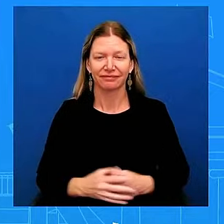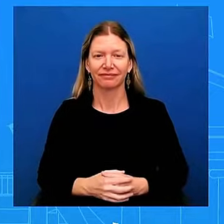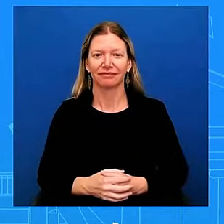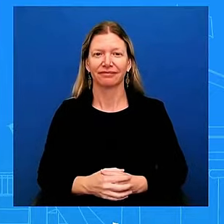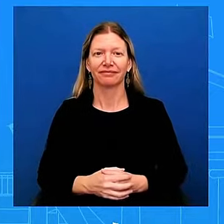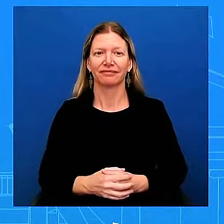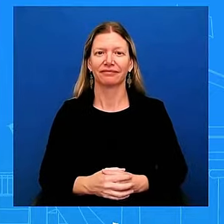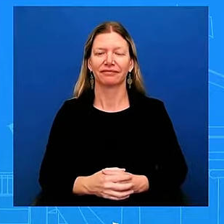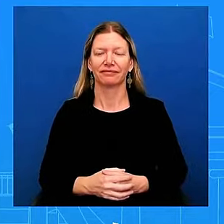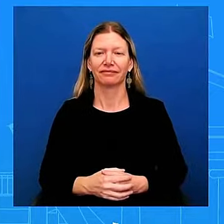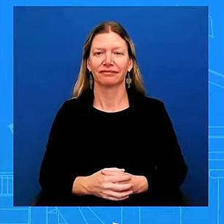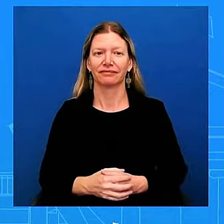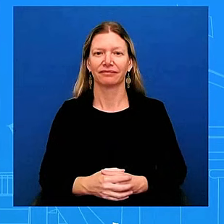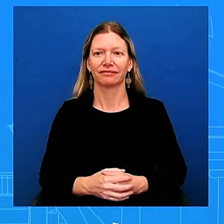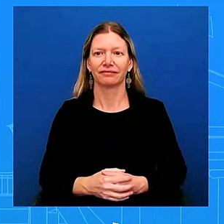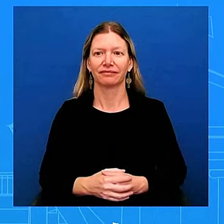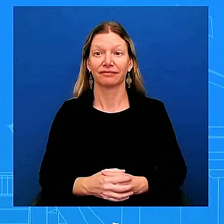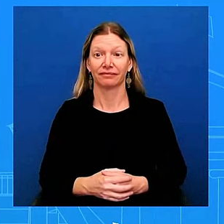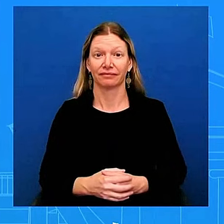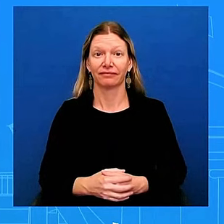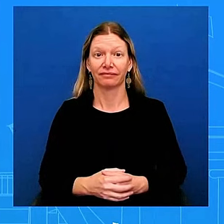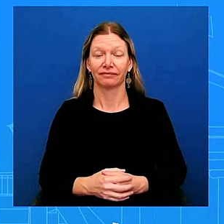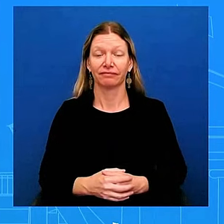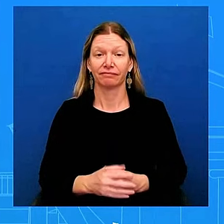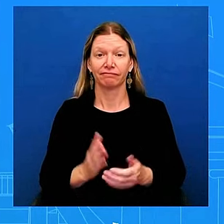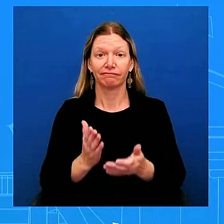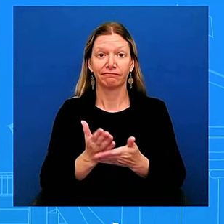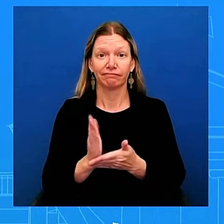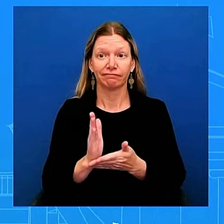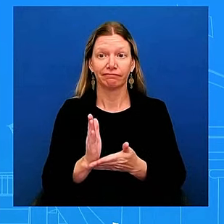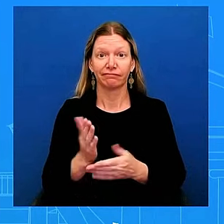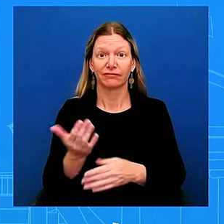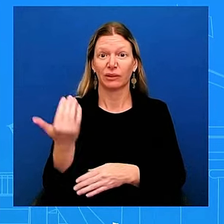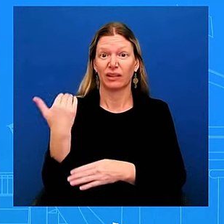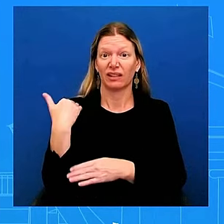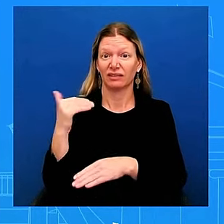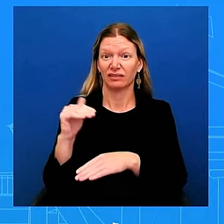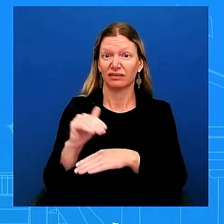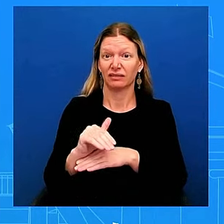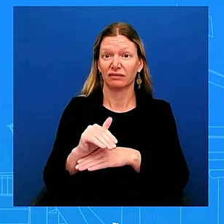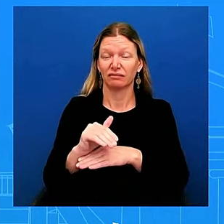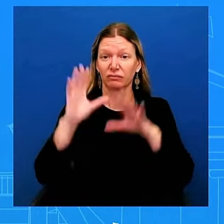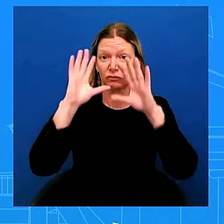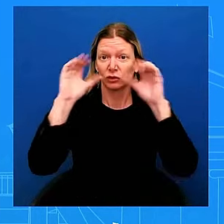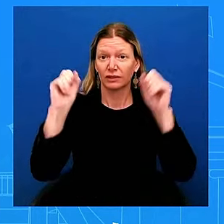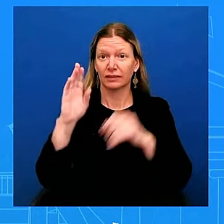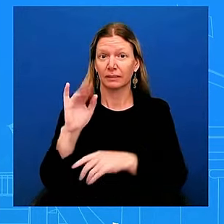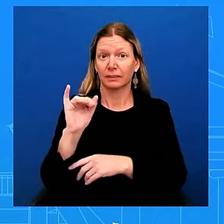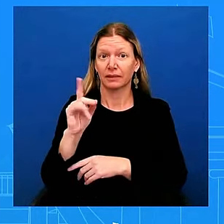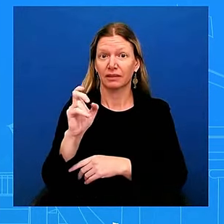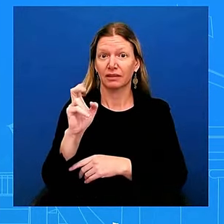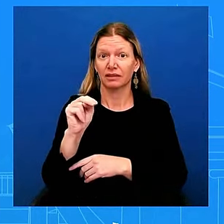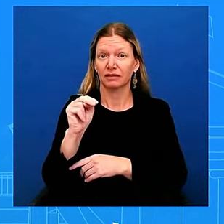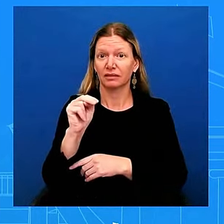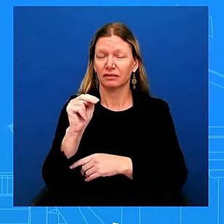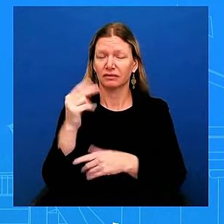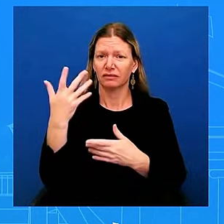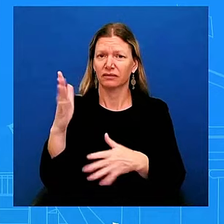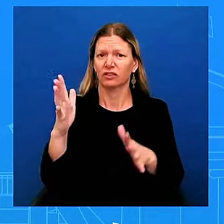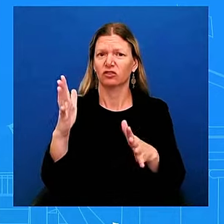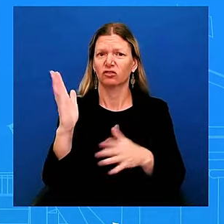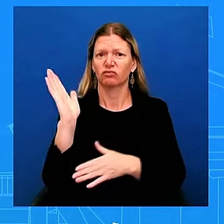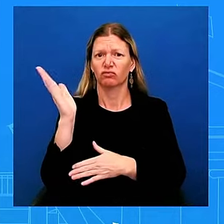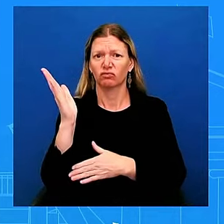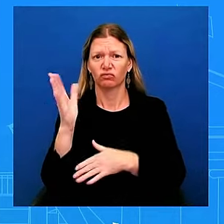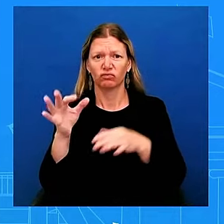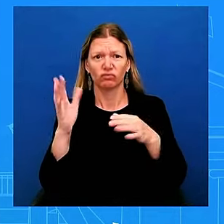Okay. So last night, President Biden spoke directly to the American people about the urgent need to come